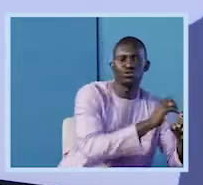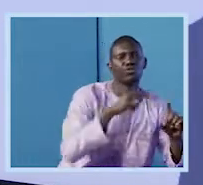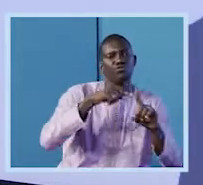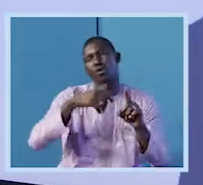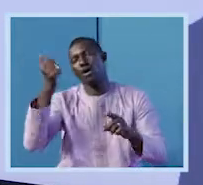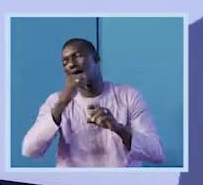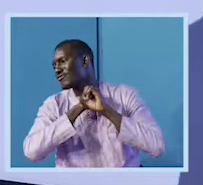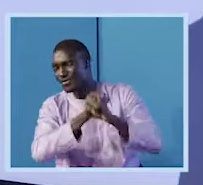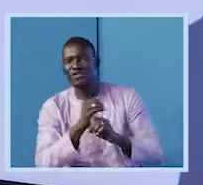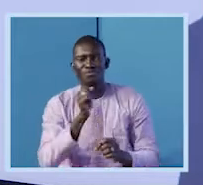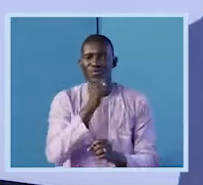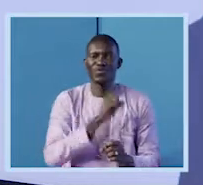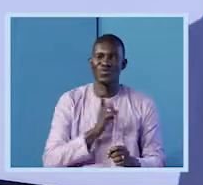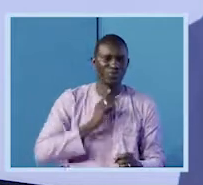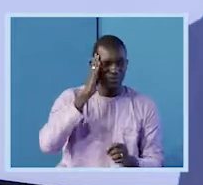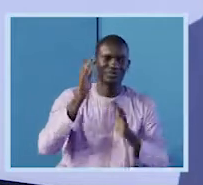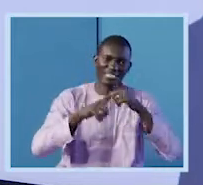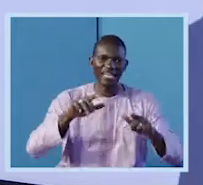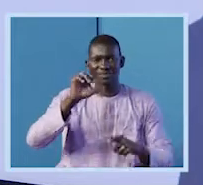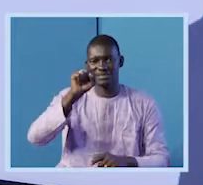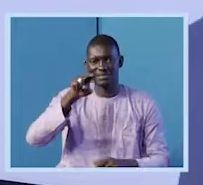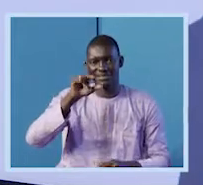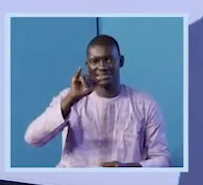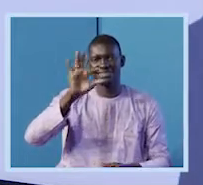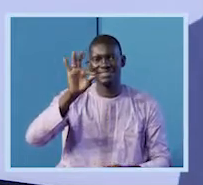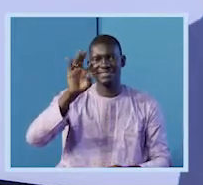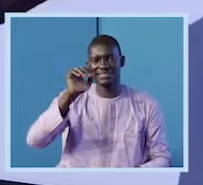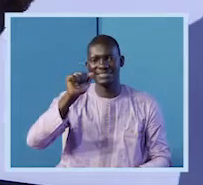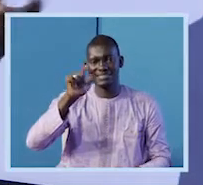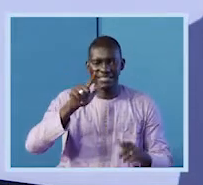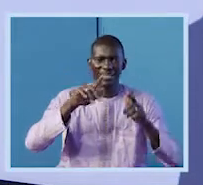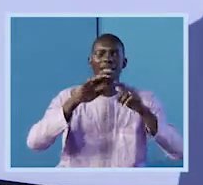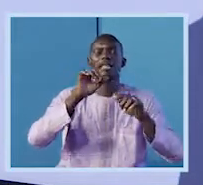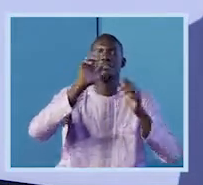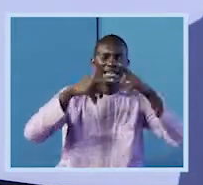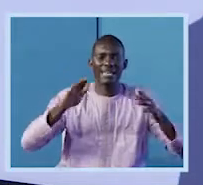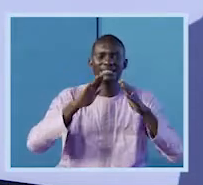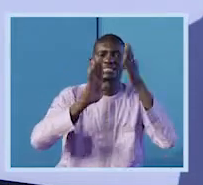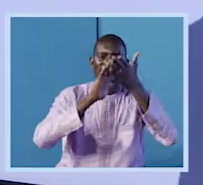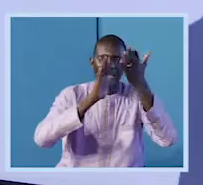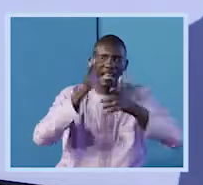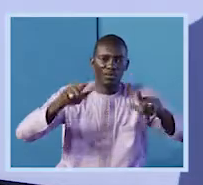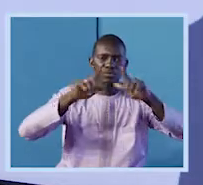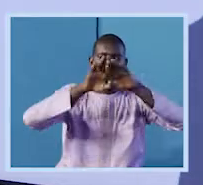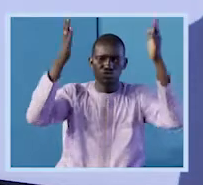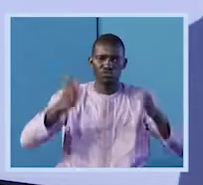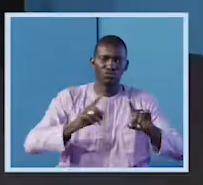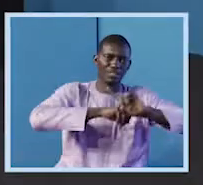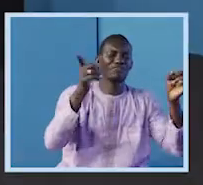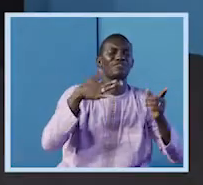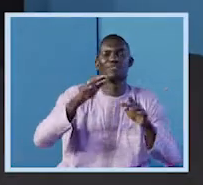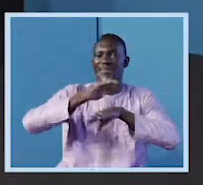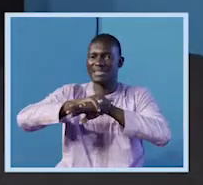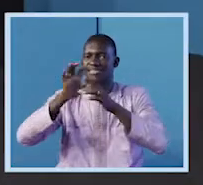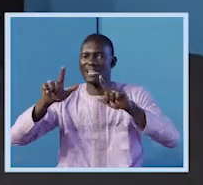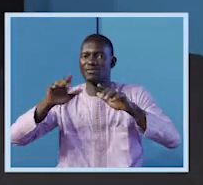because we know sign language syntax is different from English language syntax, and then so too Mandinka as well, and our local languages. So it's not easy. So